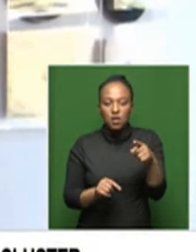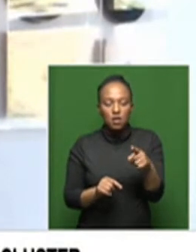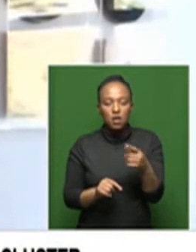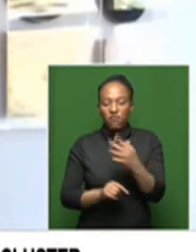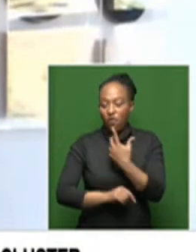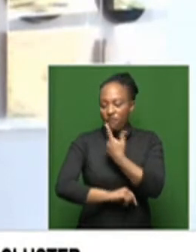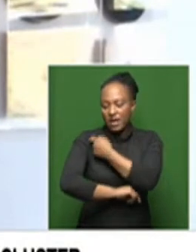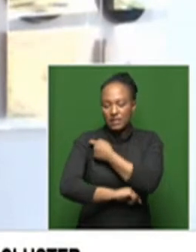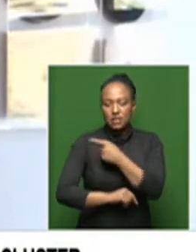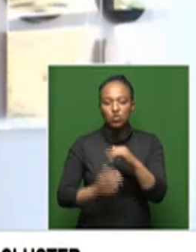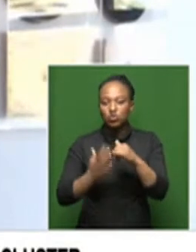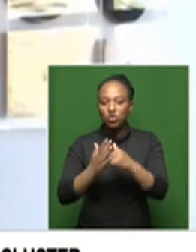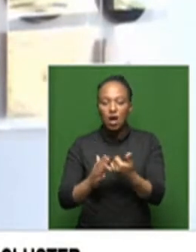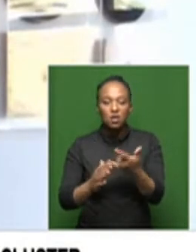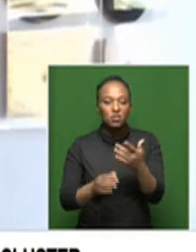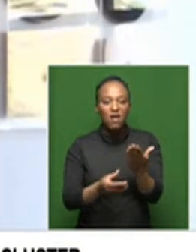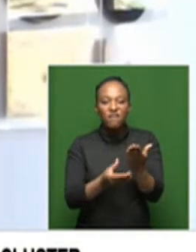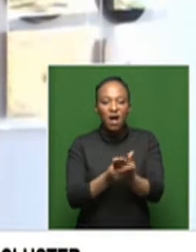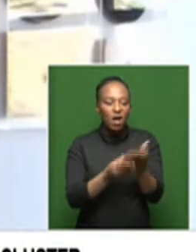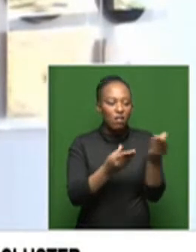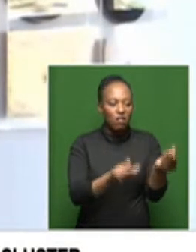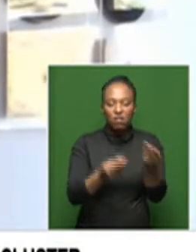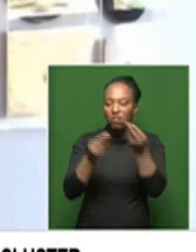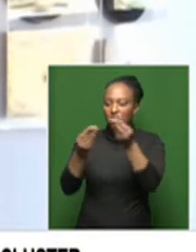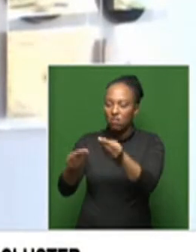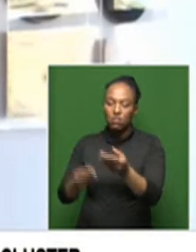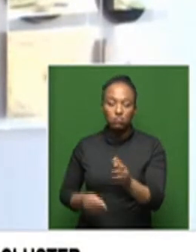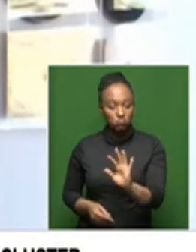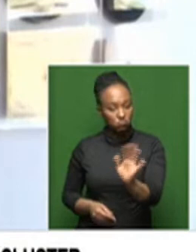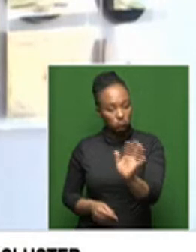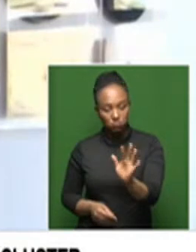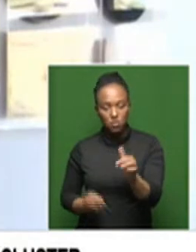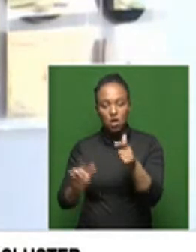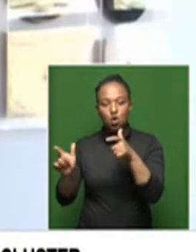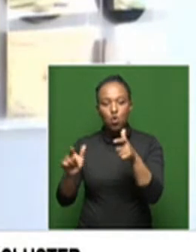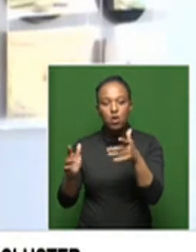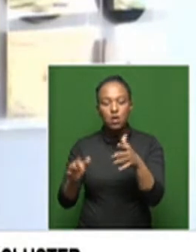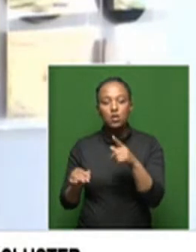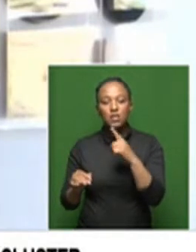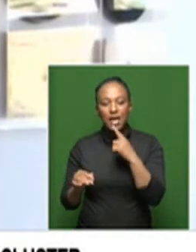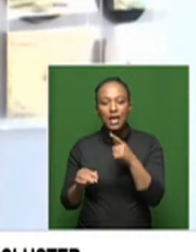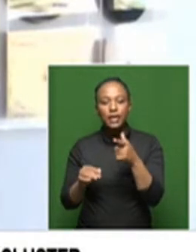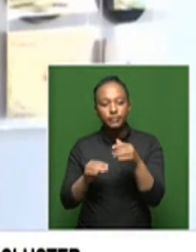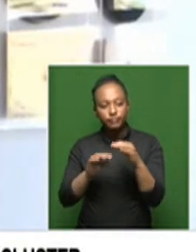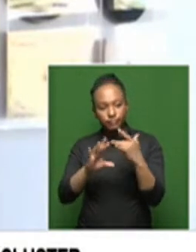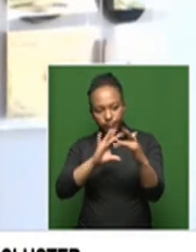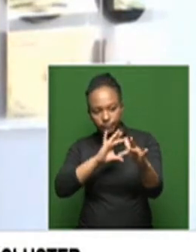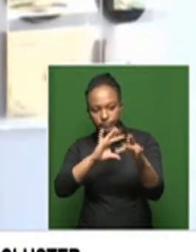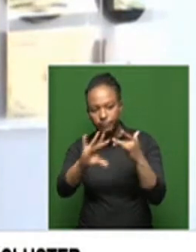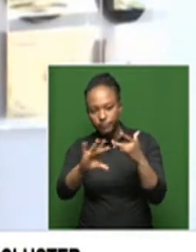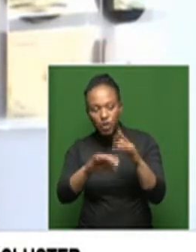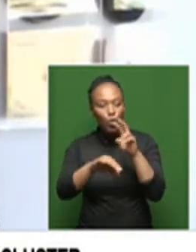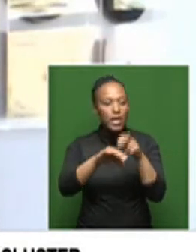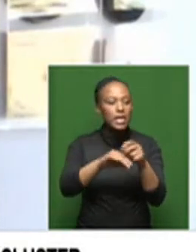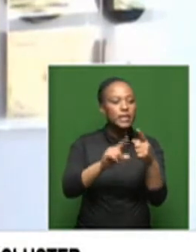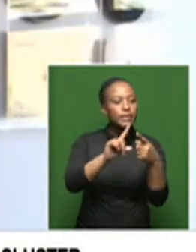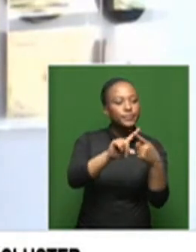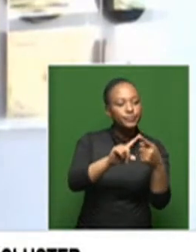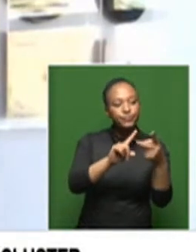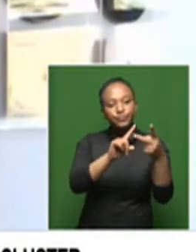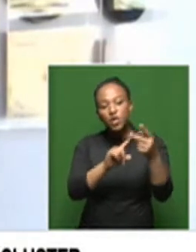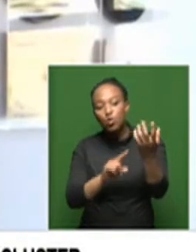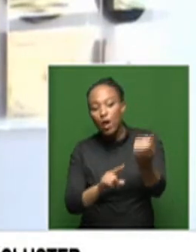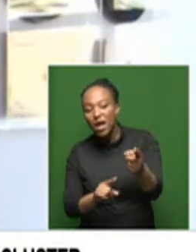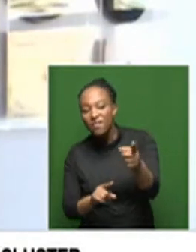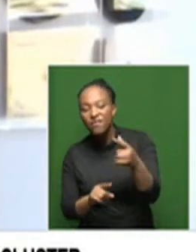not just a file that gets put on a desk. The regulatory authority talks backwards and forwards and says, we need this. Have you got that? Can